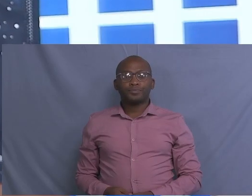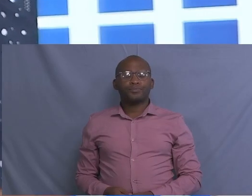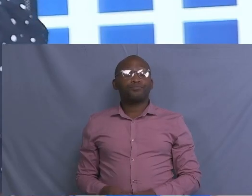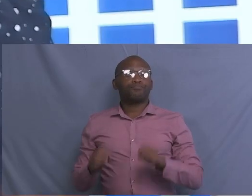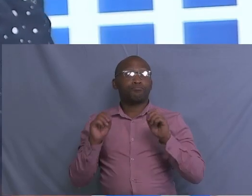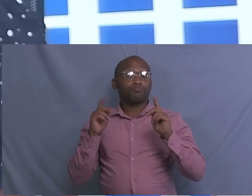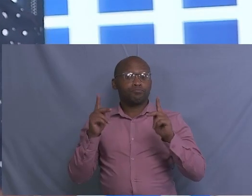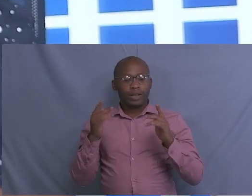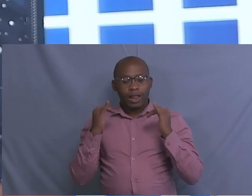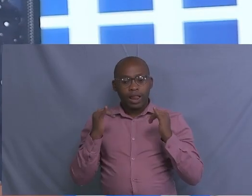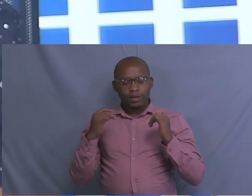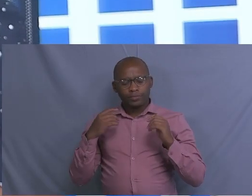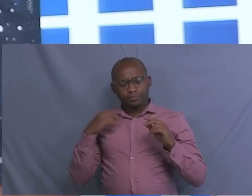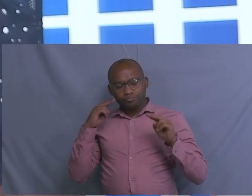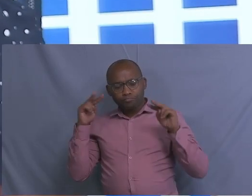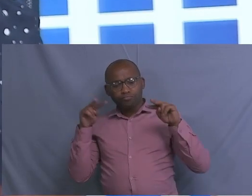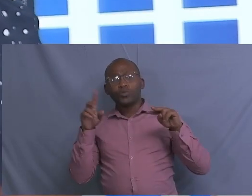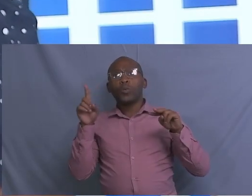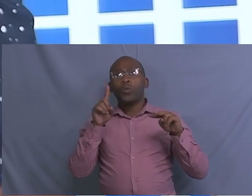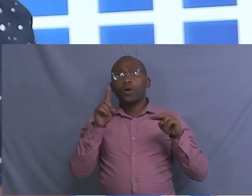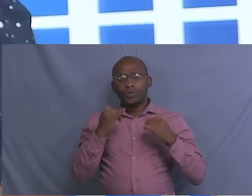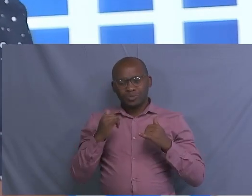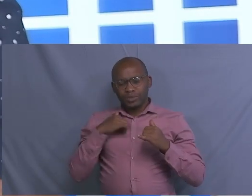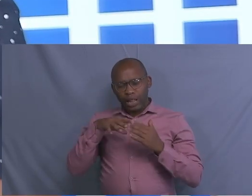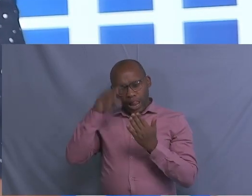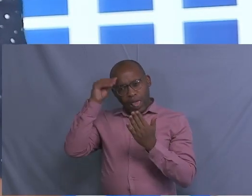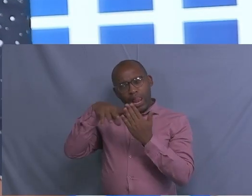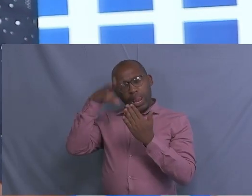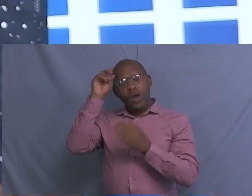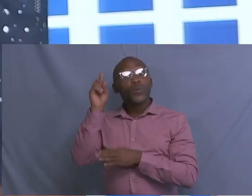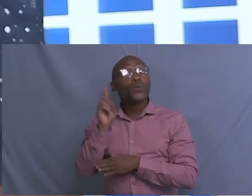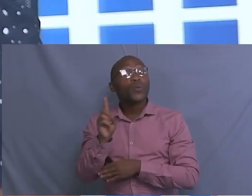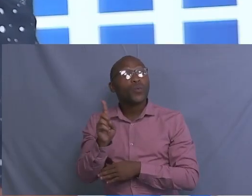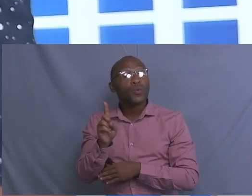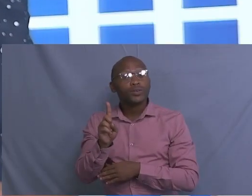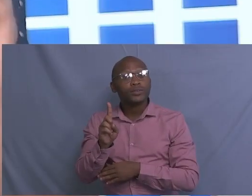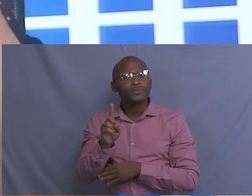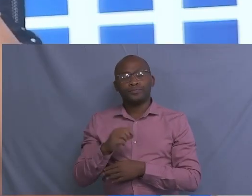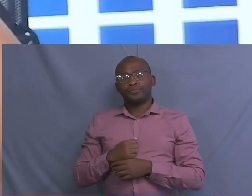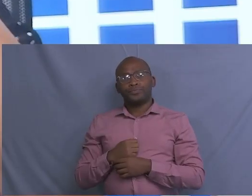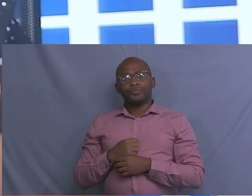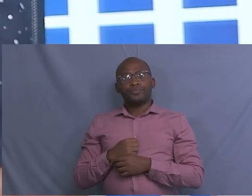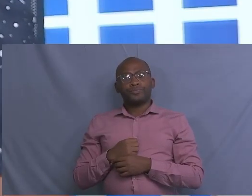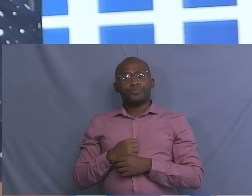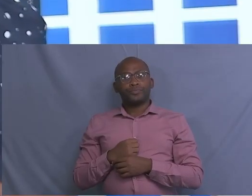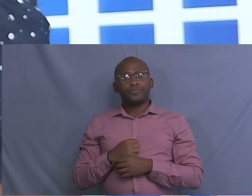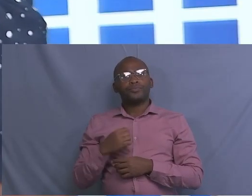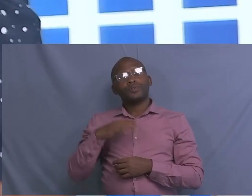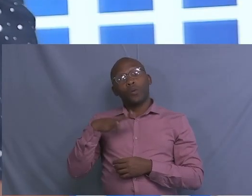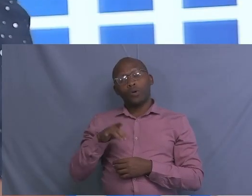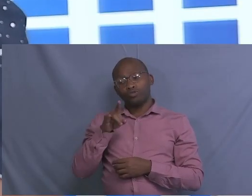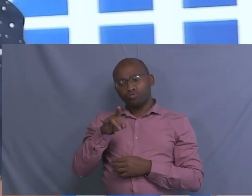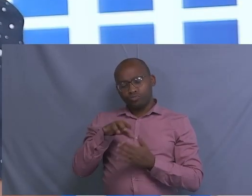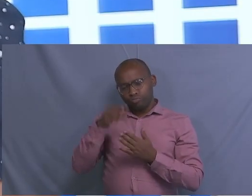we are now looking at the lesson outcomes for today's lesson. So what you should be able to do for me by the end of this